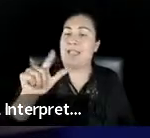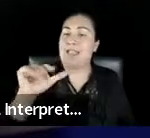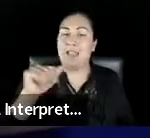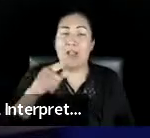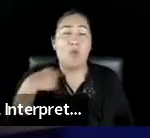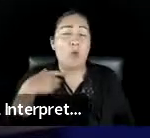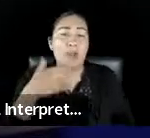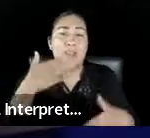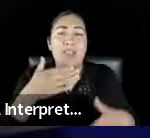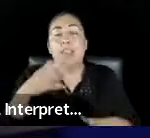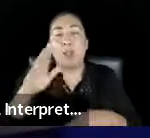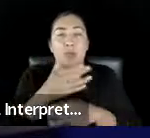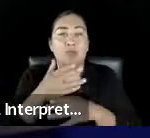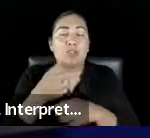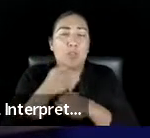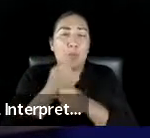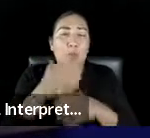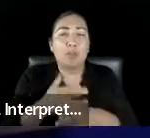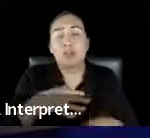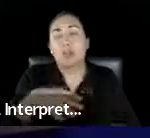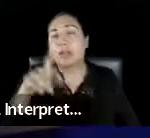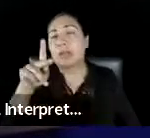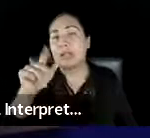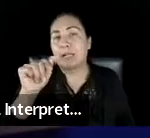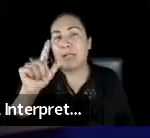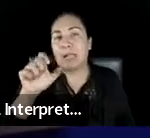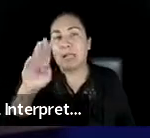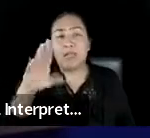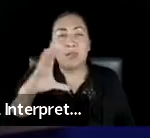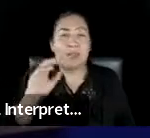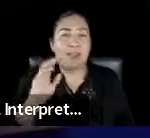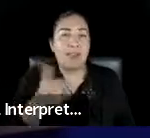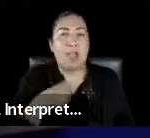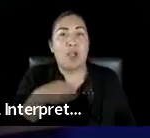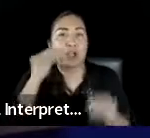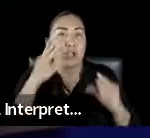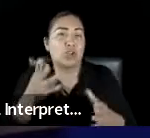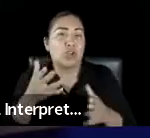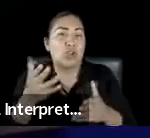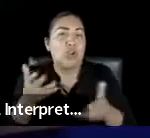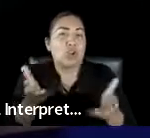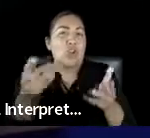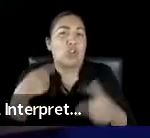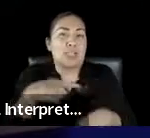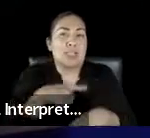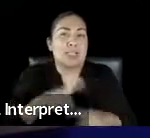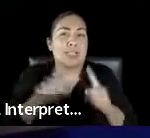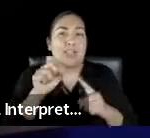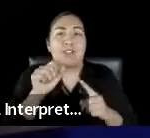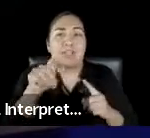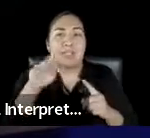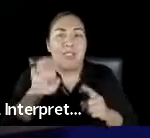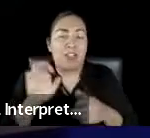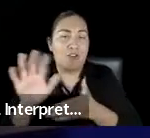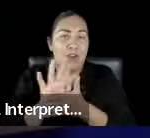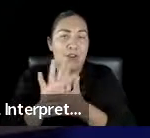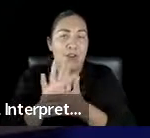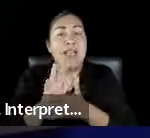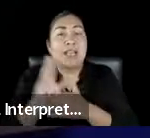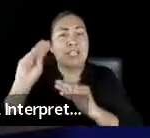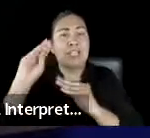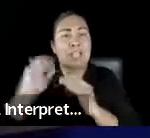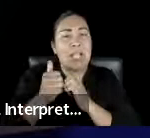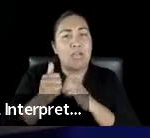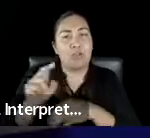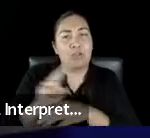composer Caleb Lim, and our video teacher Mr. Switzer for encouraging us to try this different style of film and teaching us how to use the equipment. And lastly, we'd like to thank our